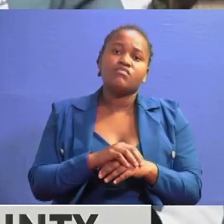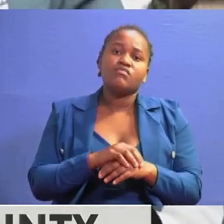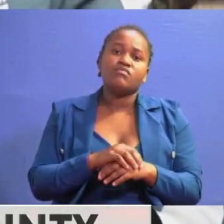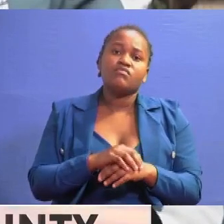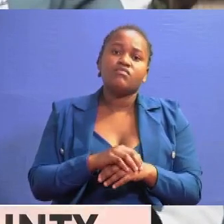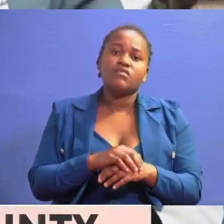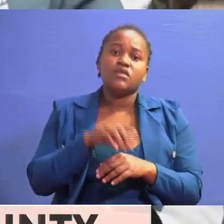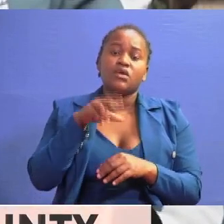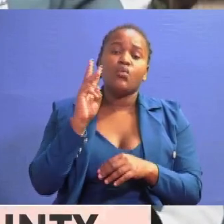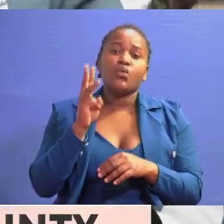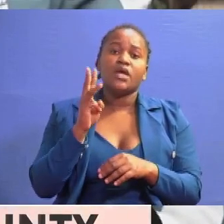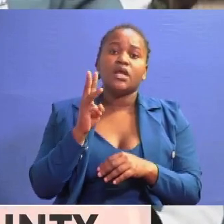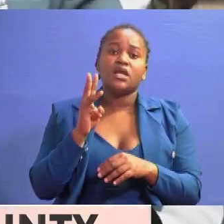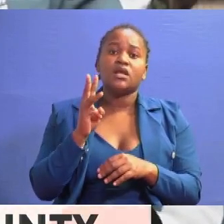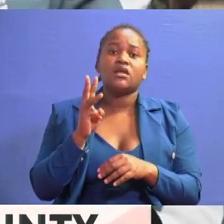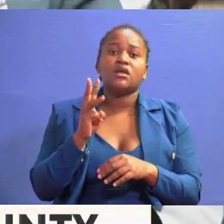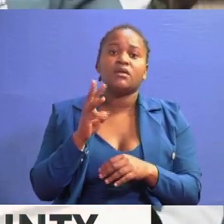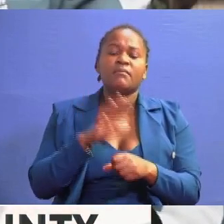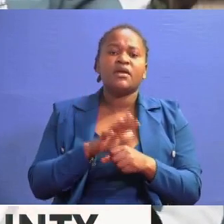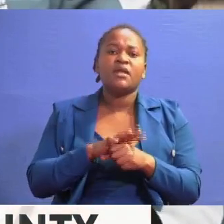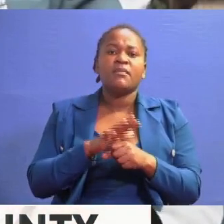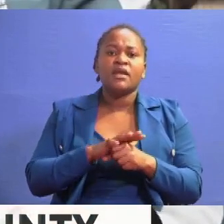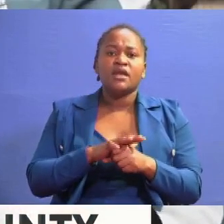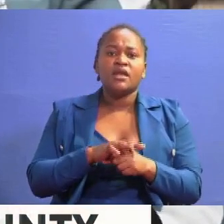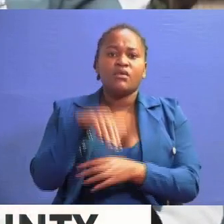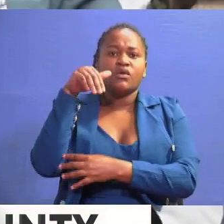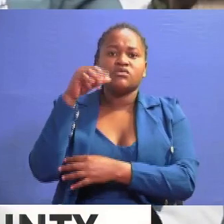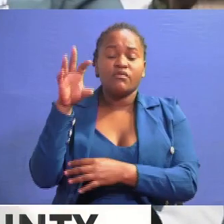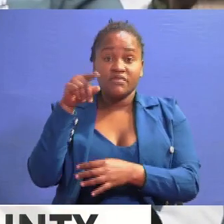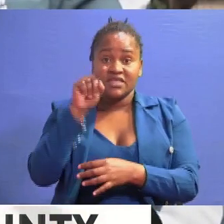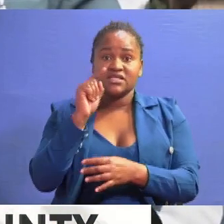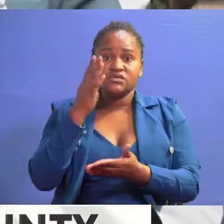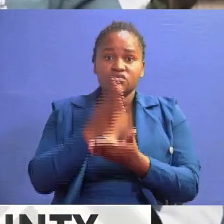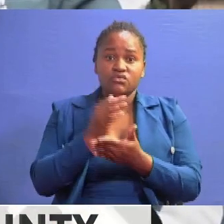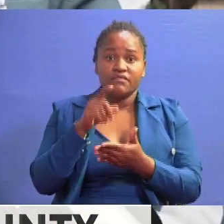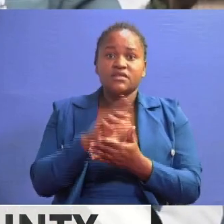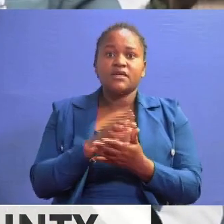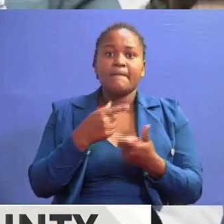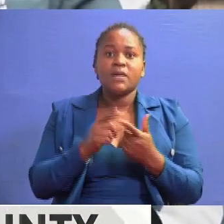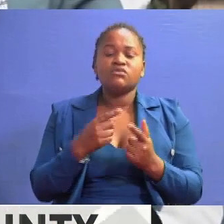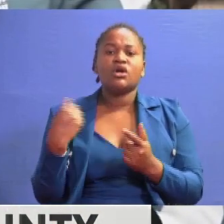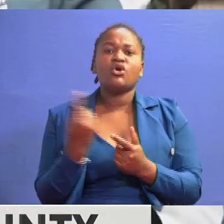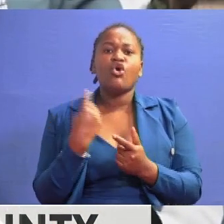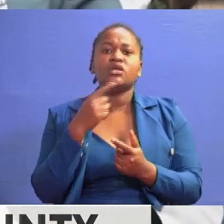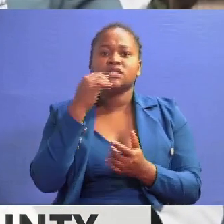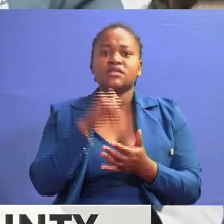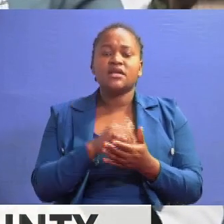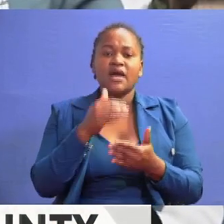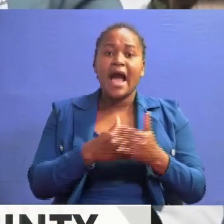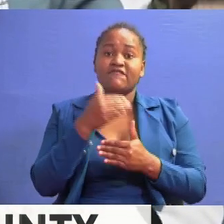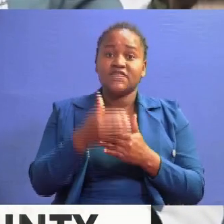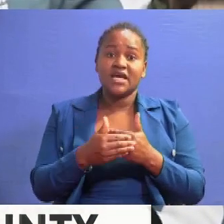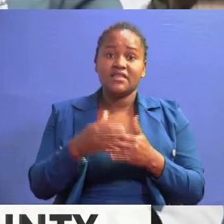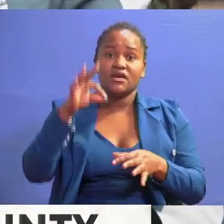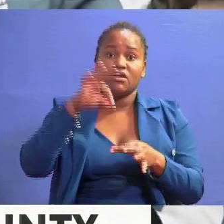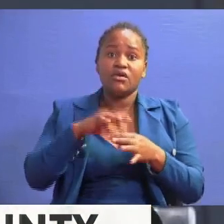for one reason or the other will raise many questions on the legitimacy of the exercise. But we can only comment on it after